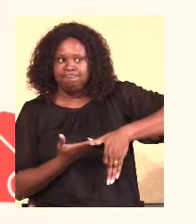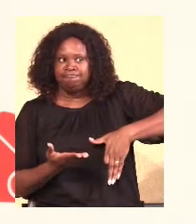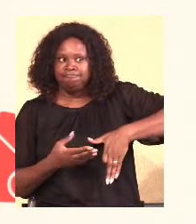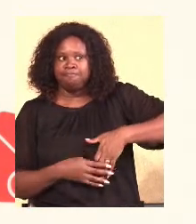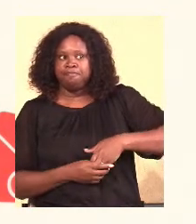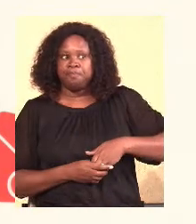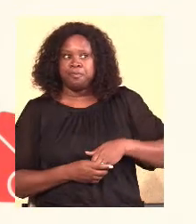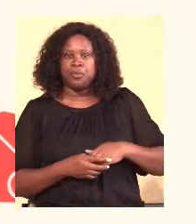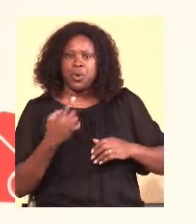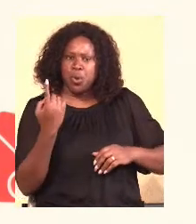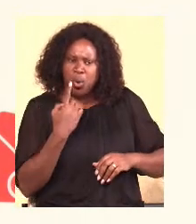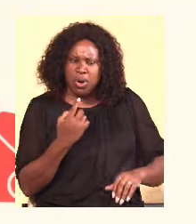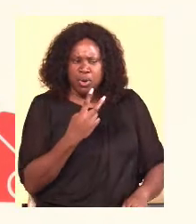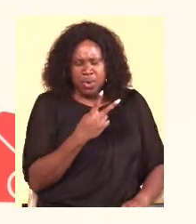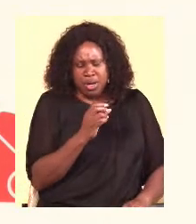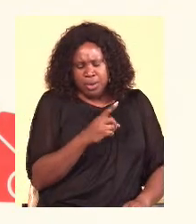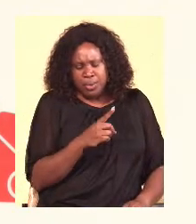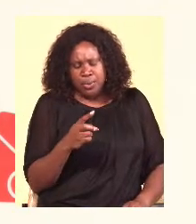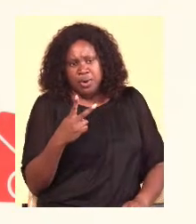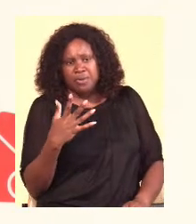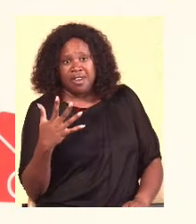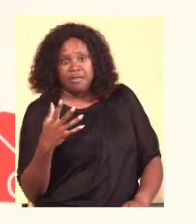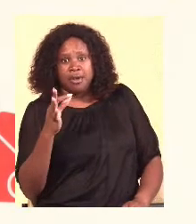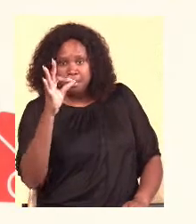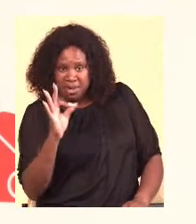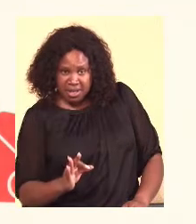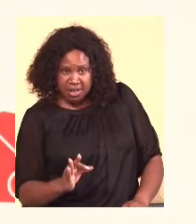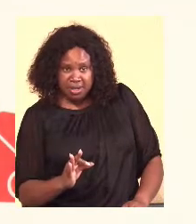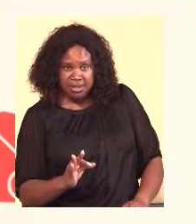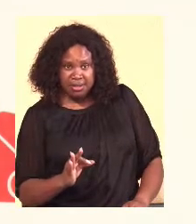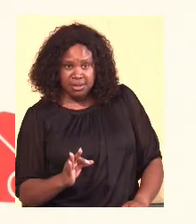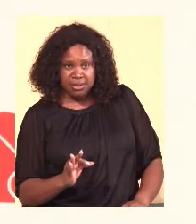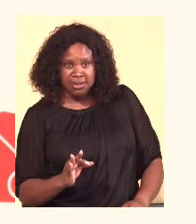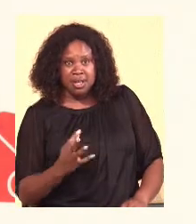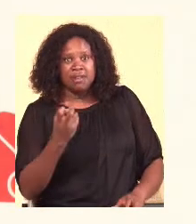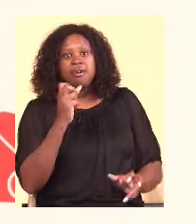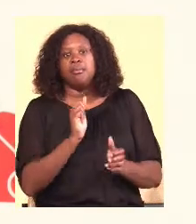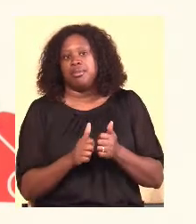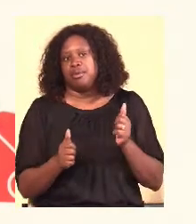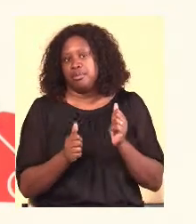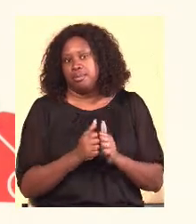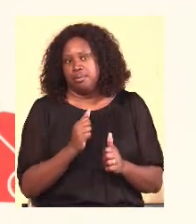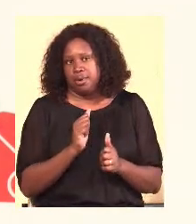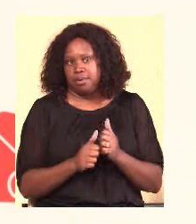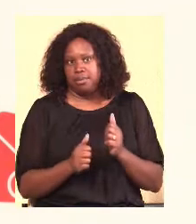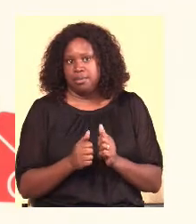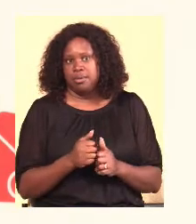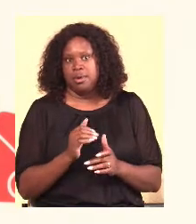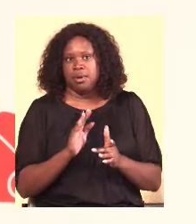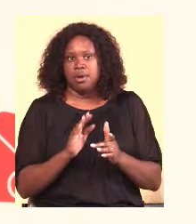And only 20 to 25% of those have problems when it comes to